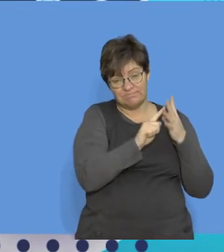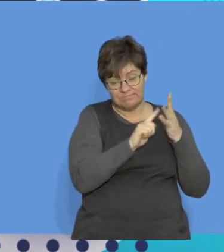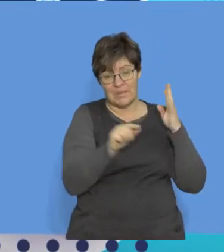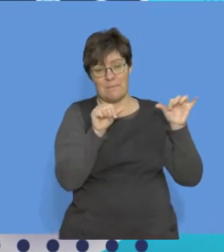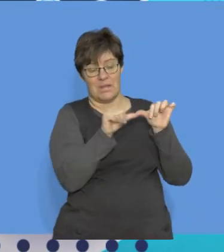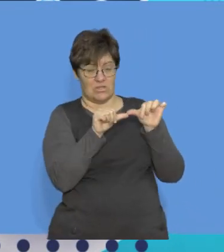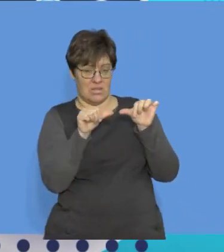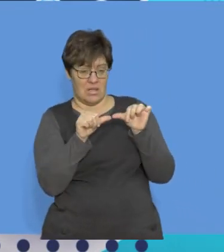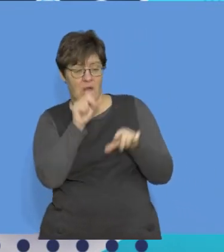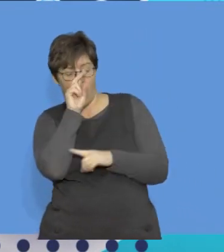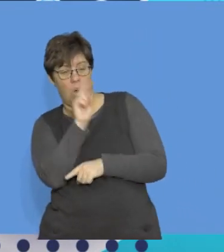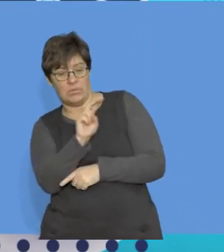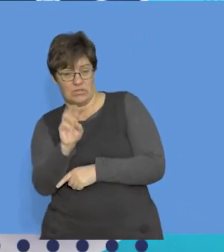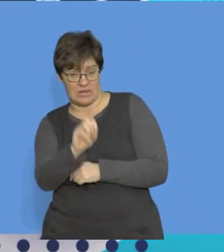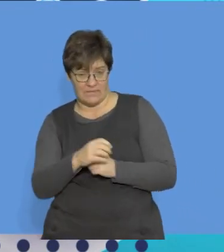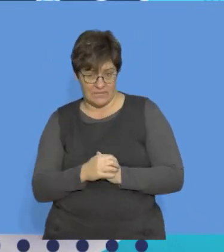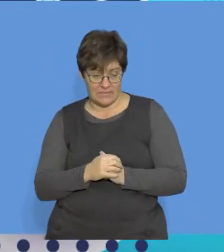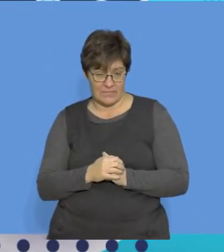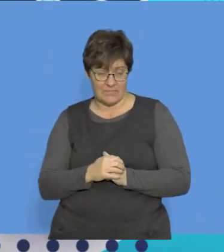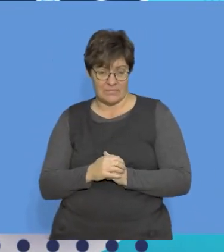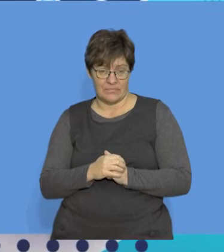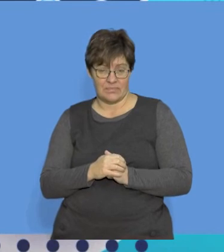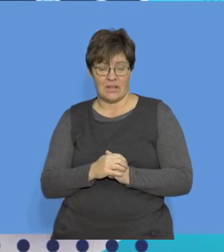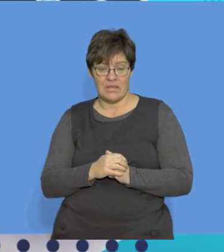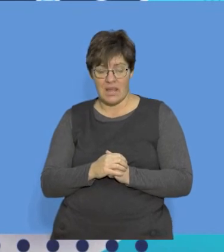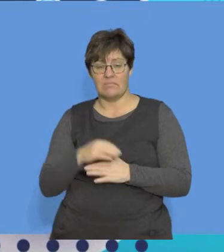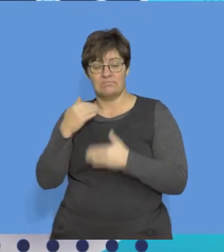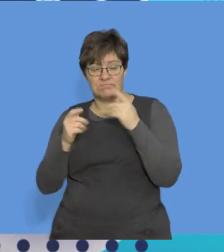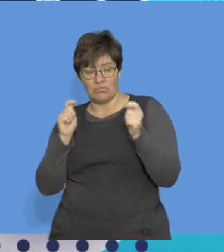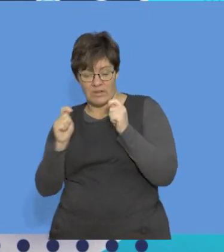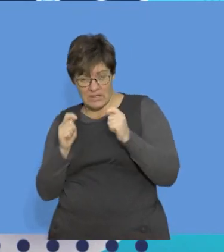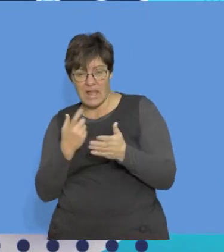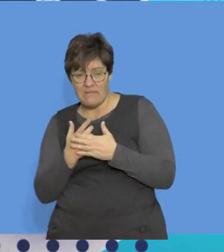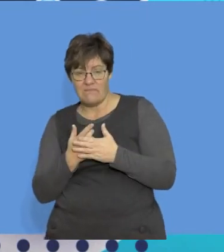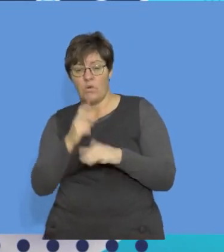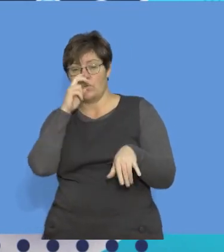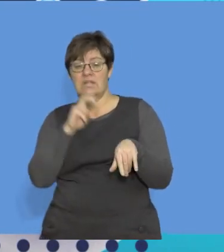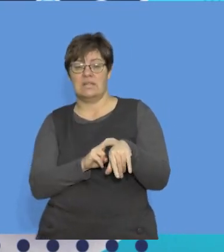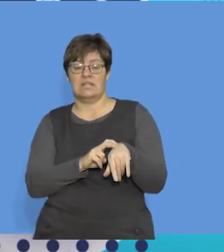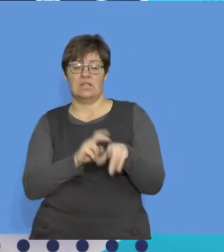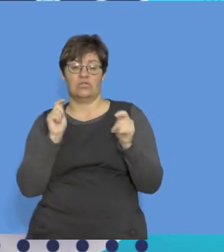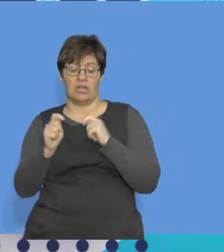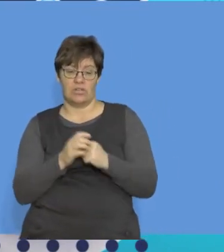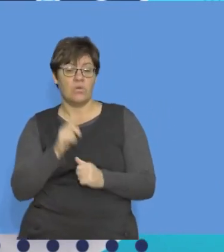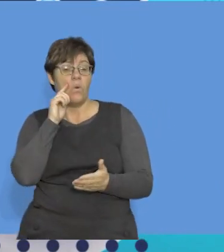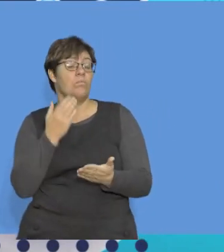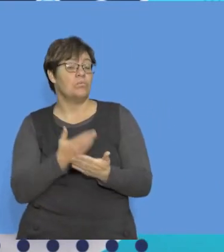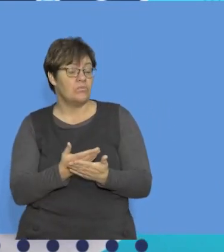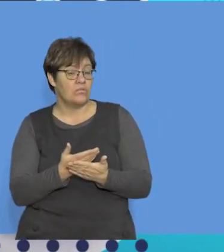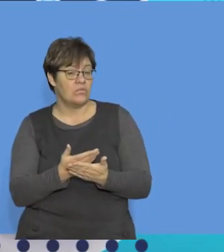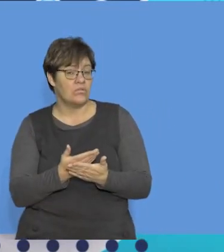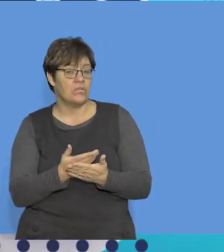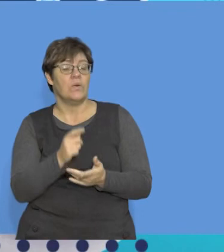and observations, and then you refine it. If there's changes that need to be made, you prove it using the